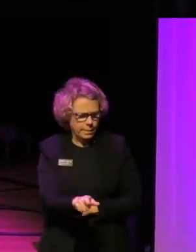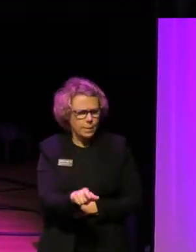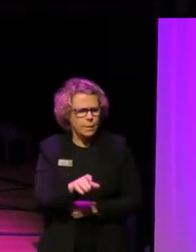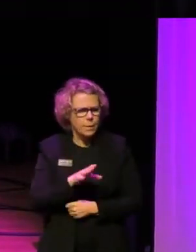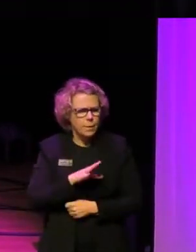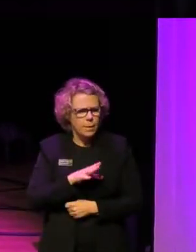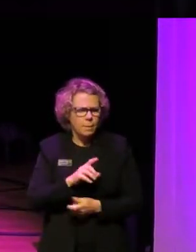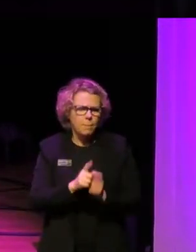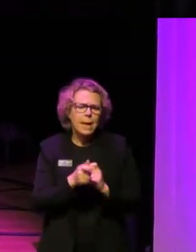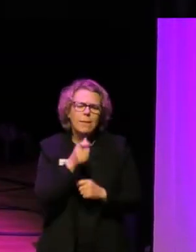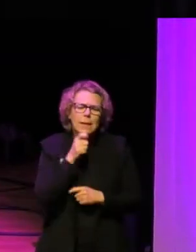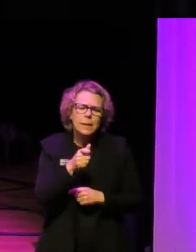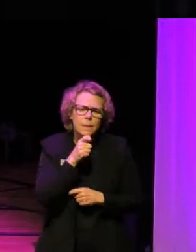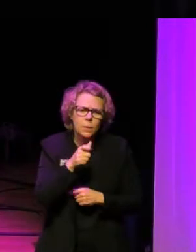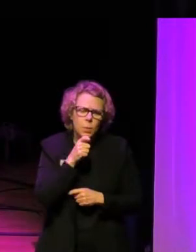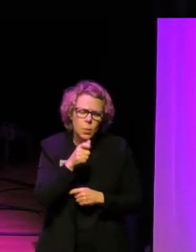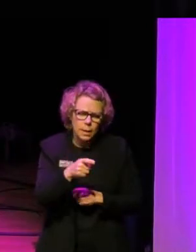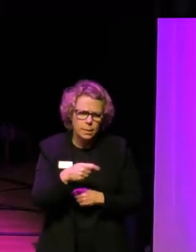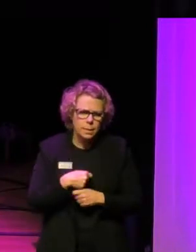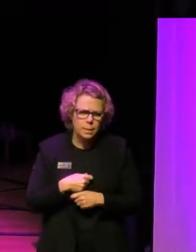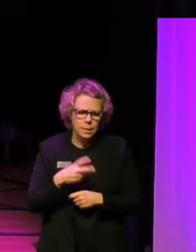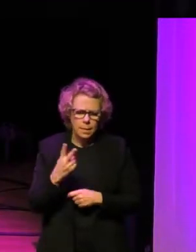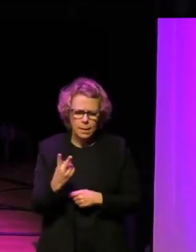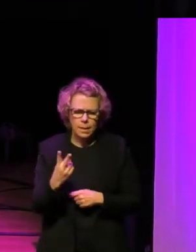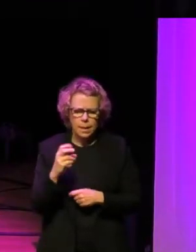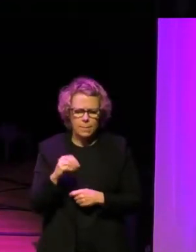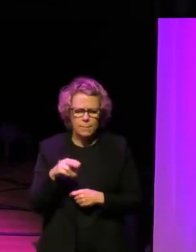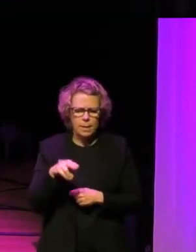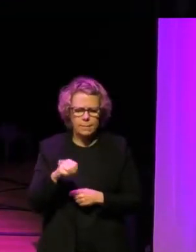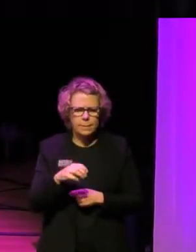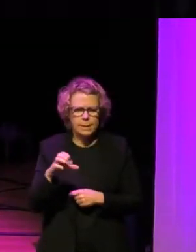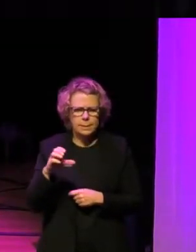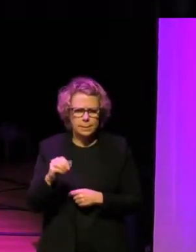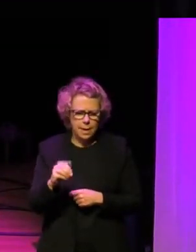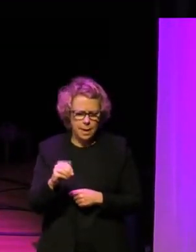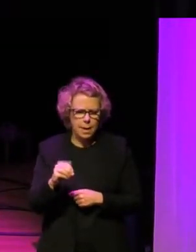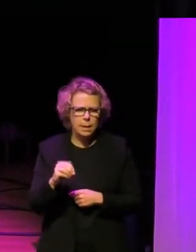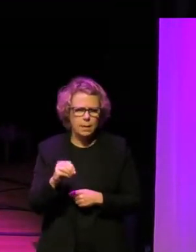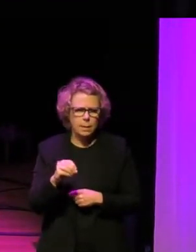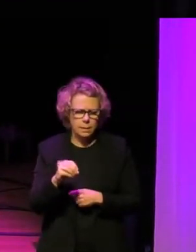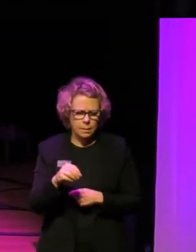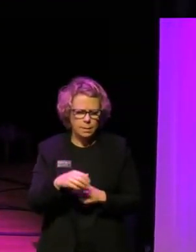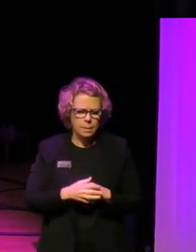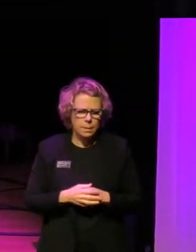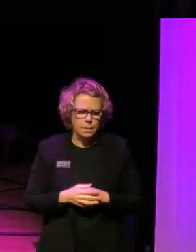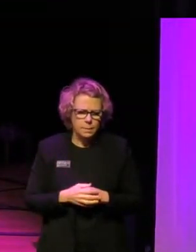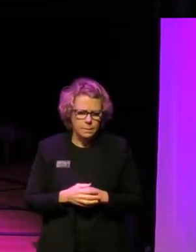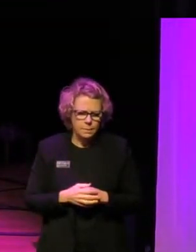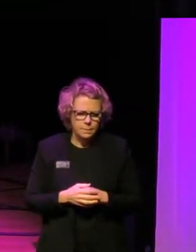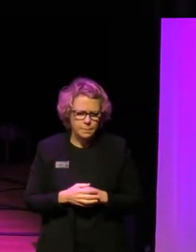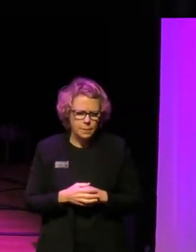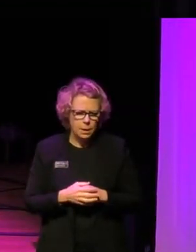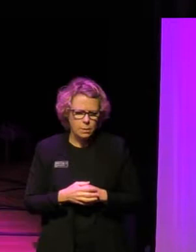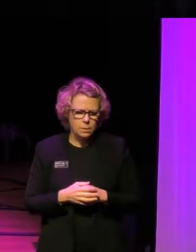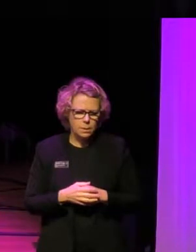being interviewed was Vanessa Redgrave, an actress.